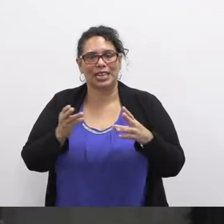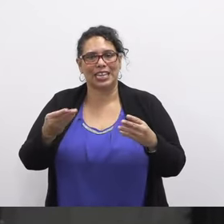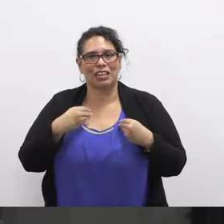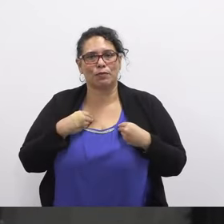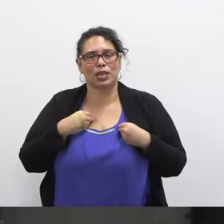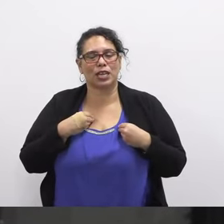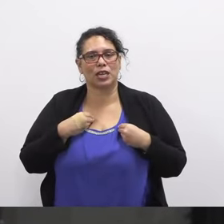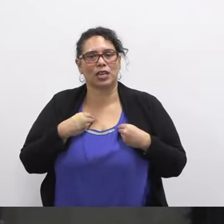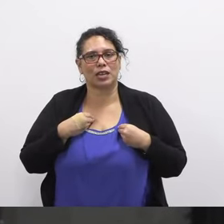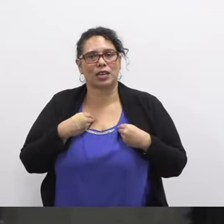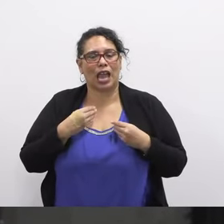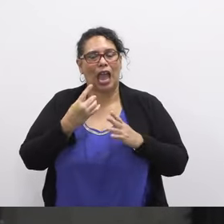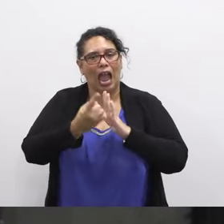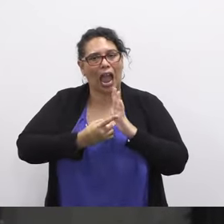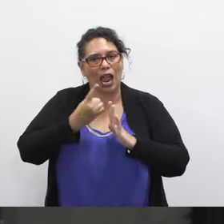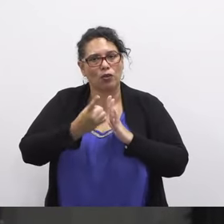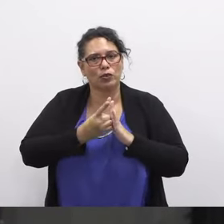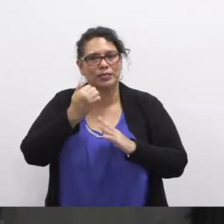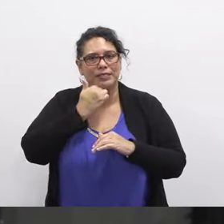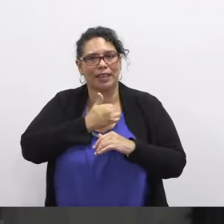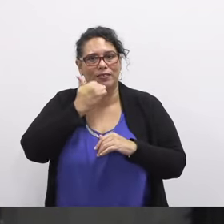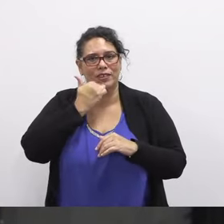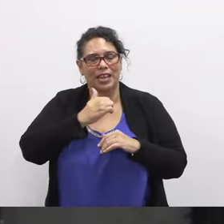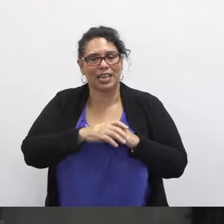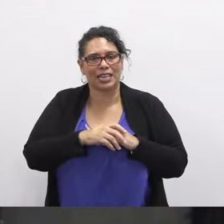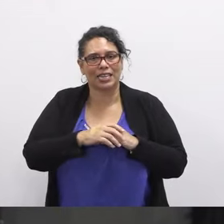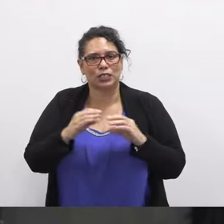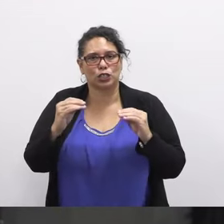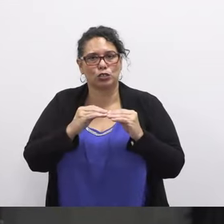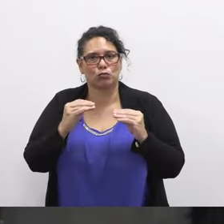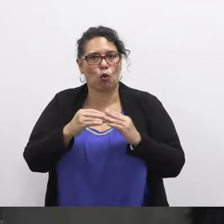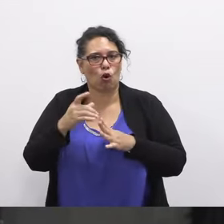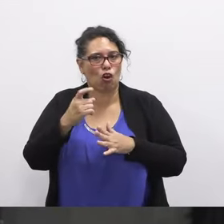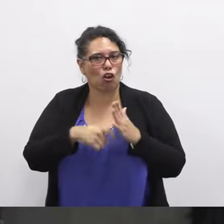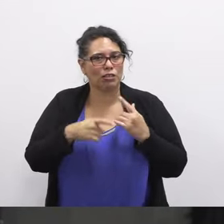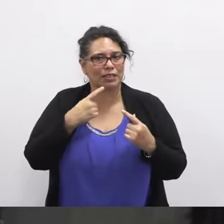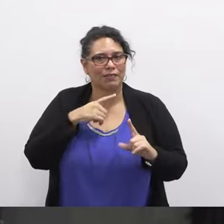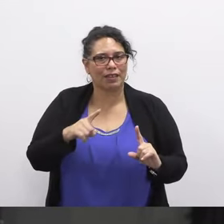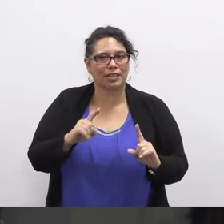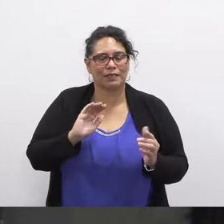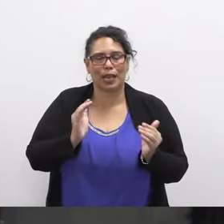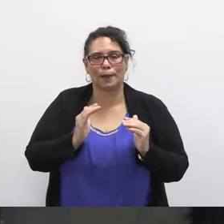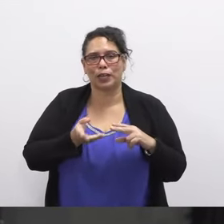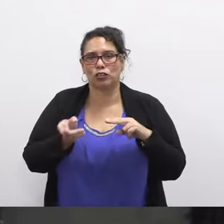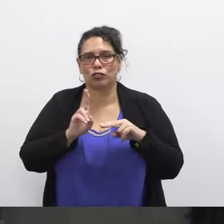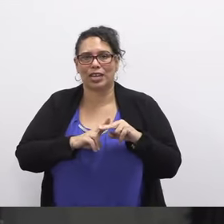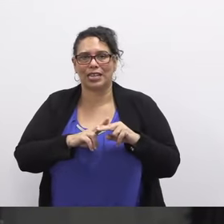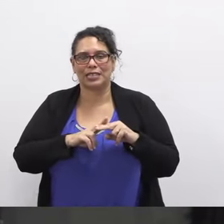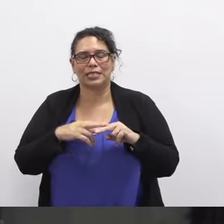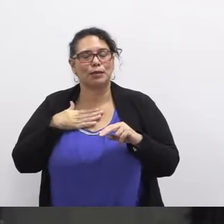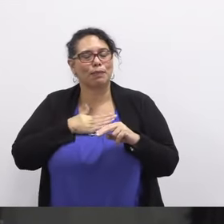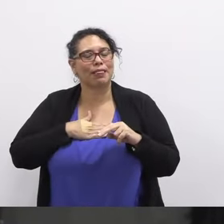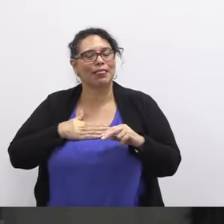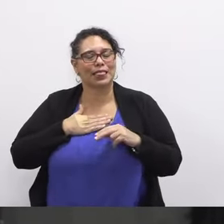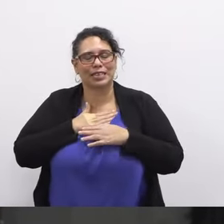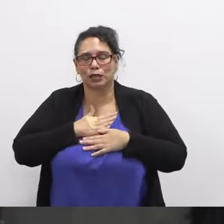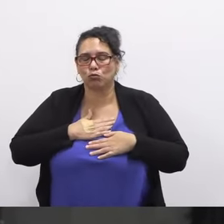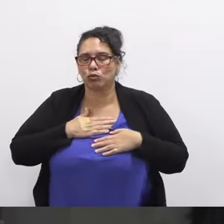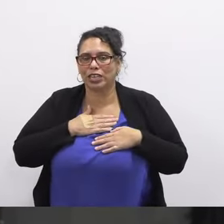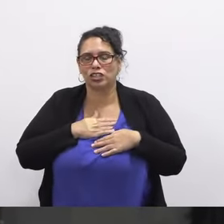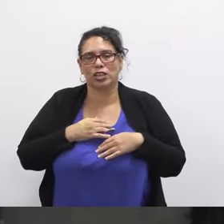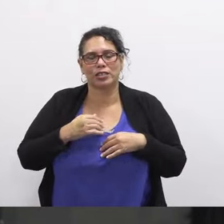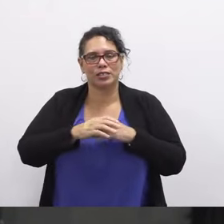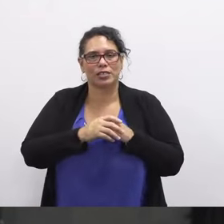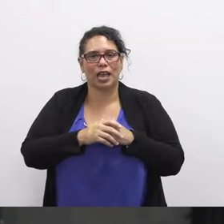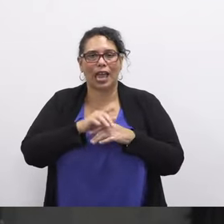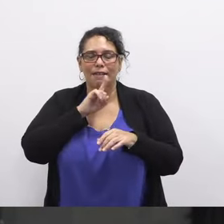more and giving us more hours per day is more cost-effective than a raise. Please appreciate the enthusiastic and